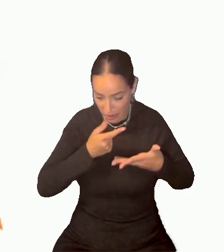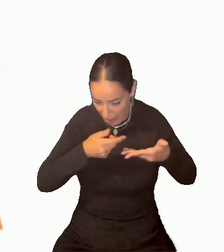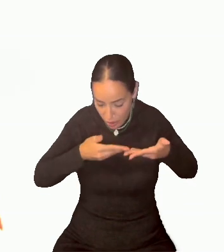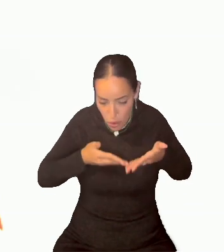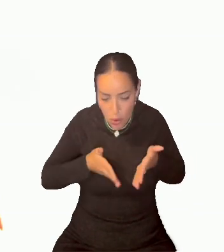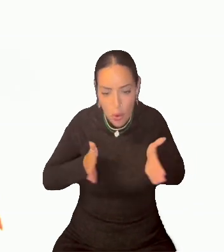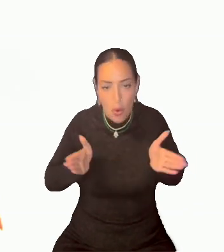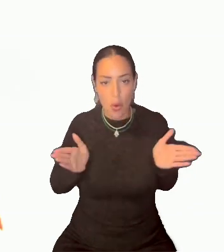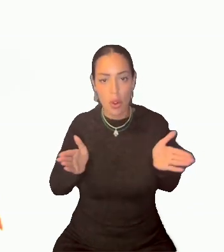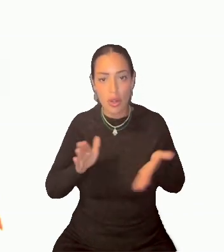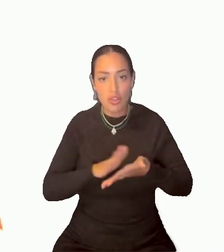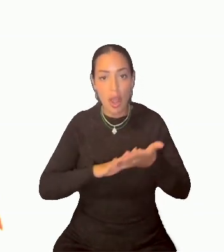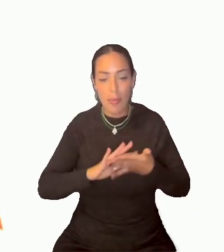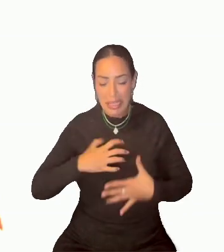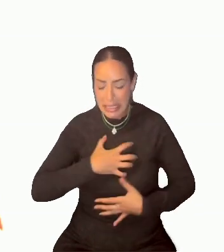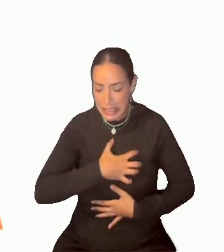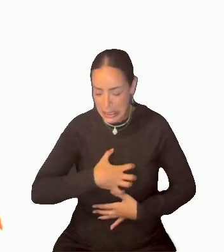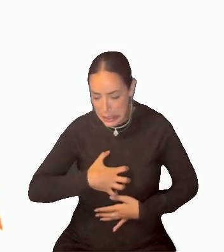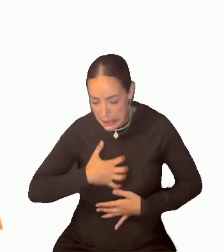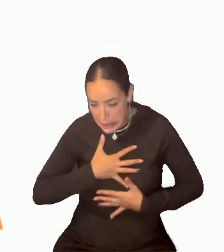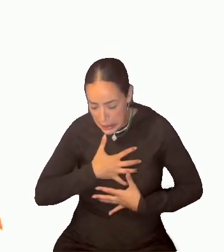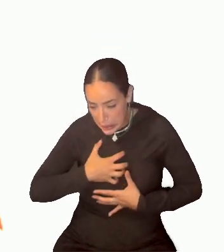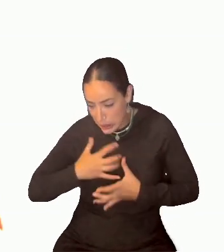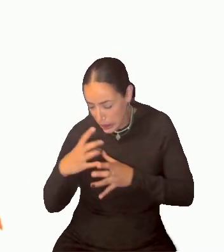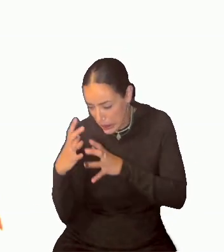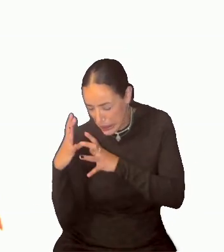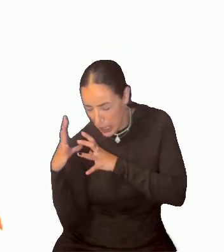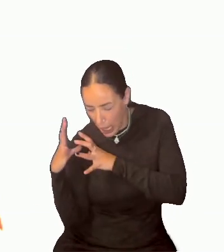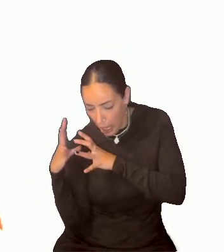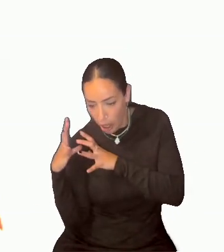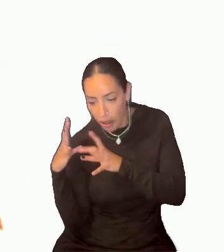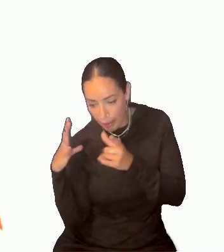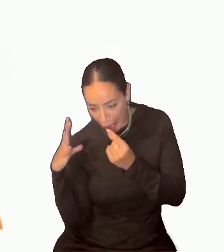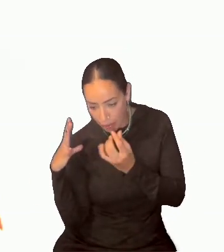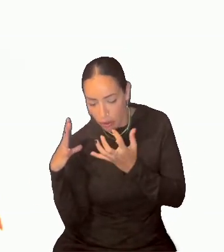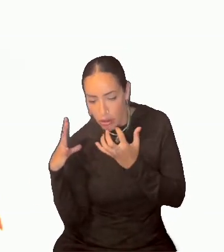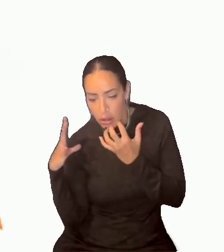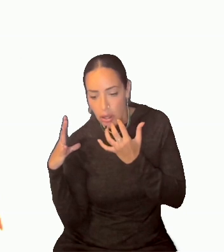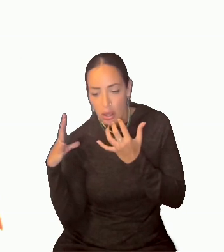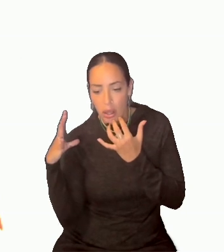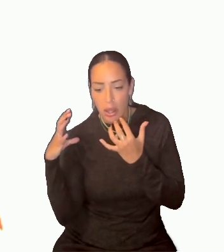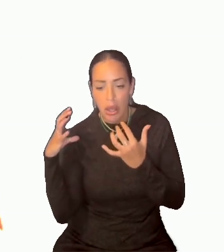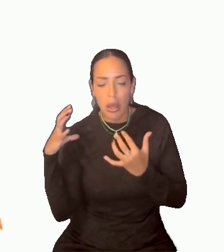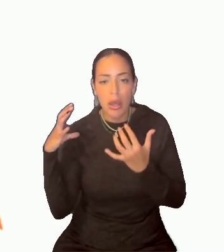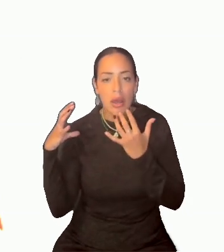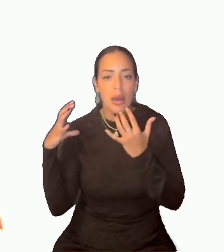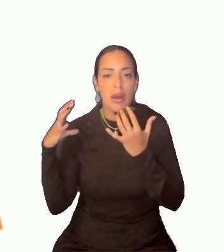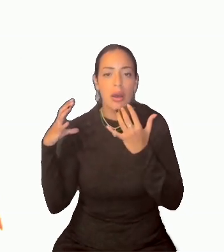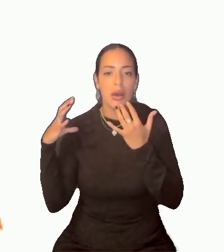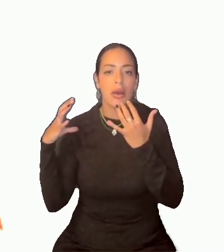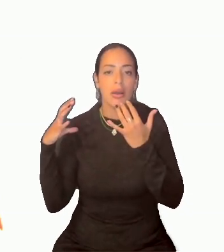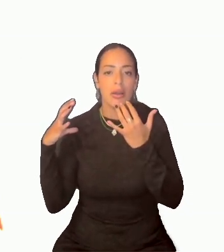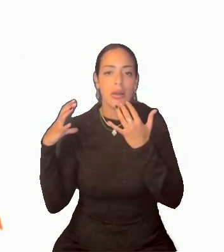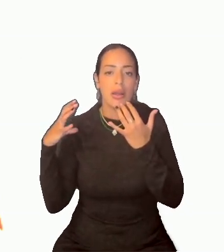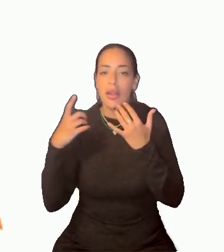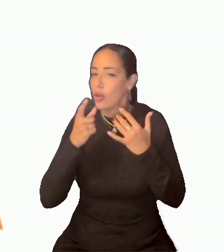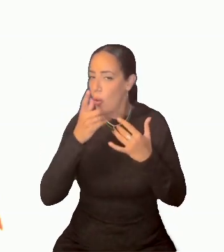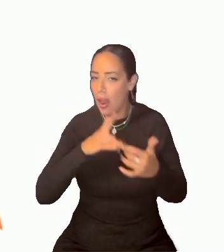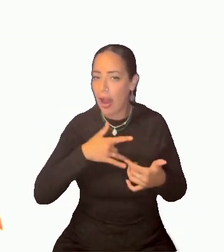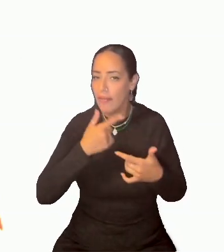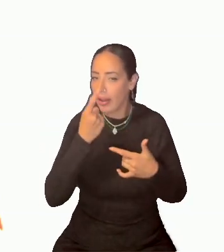that the weight of that pain becomes more bearable, and alongside that darkness of grief, there is also the most amazing